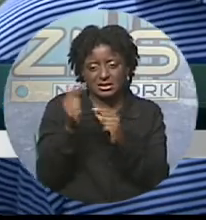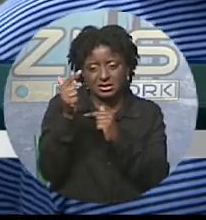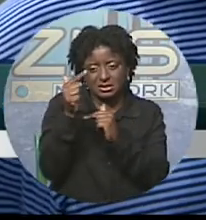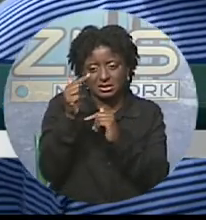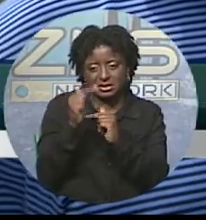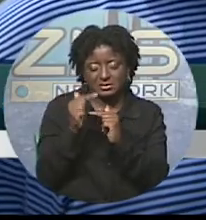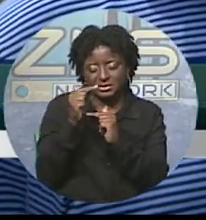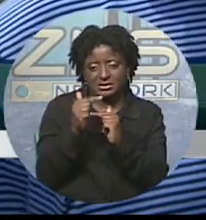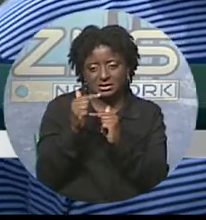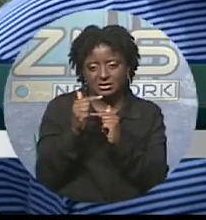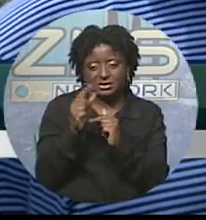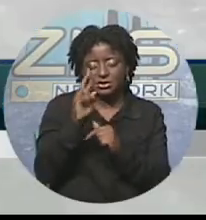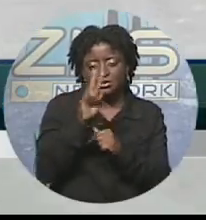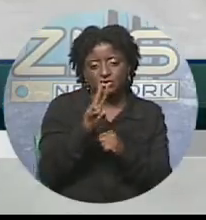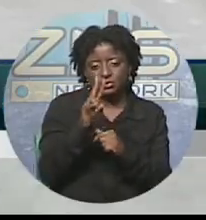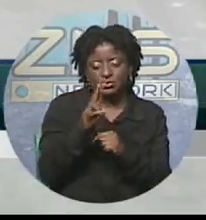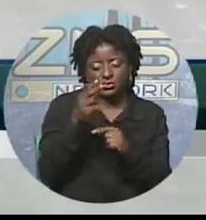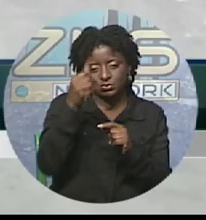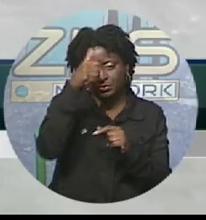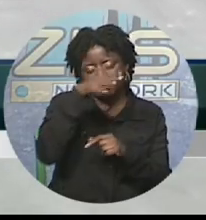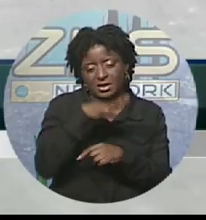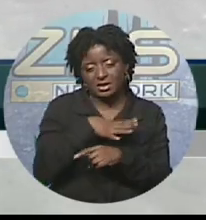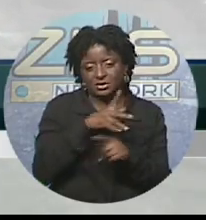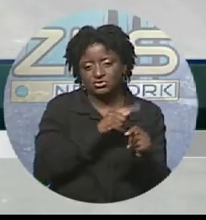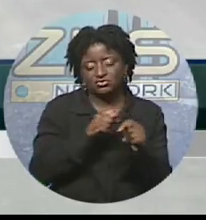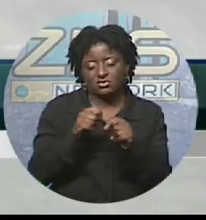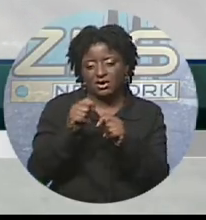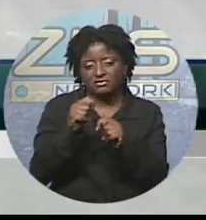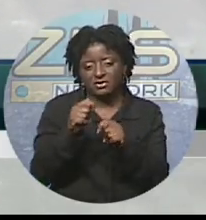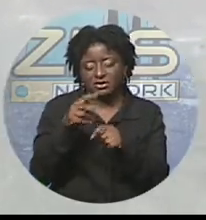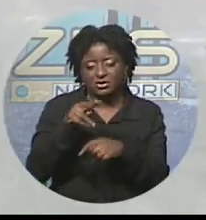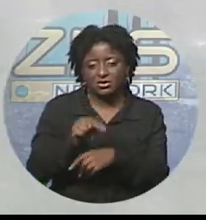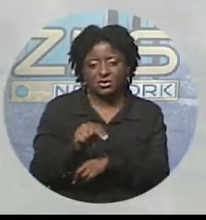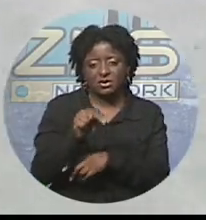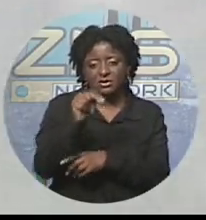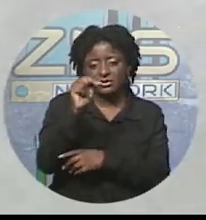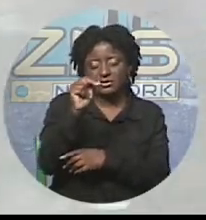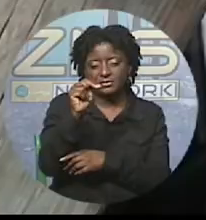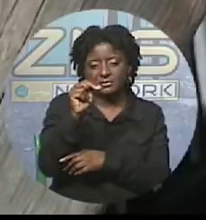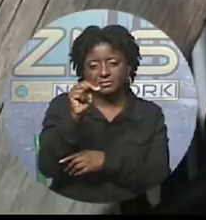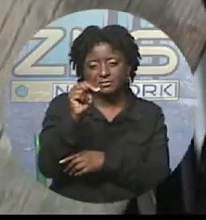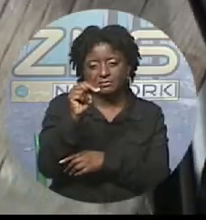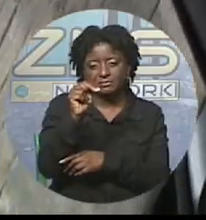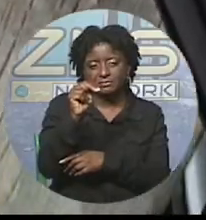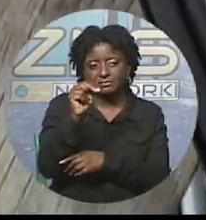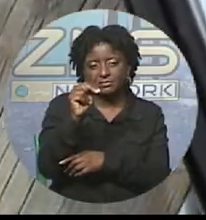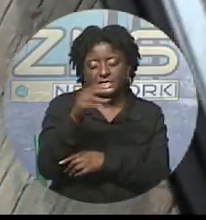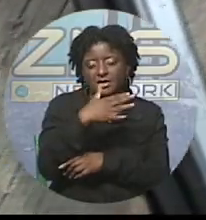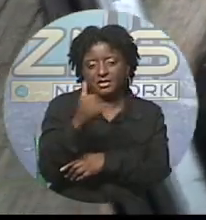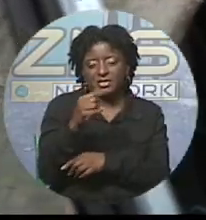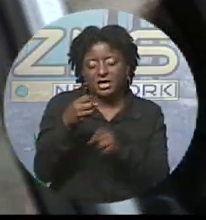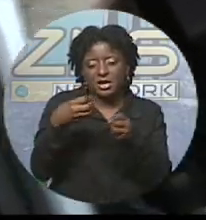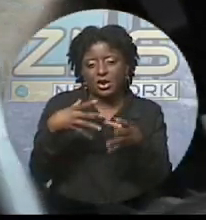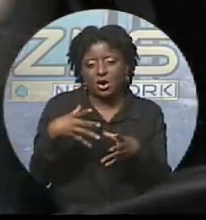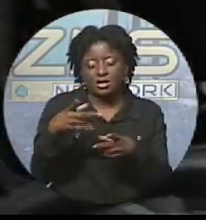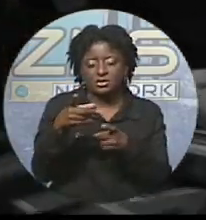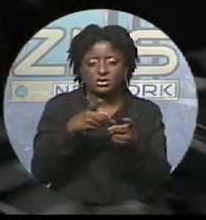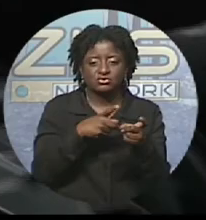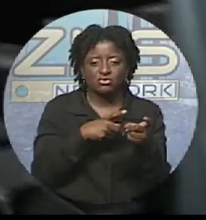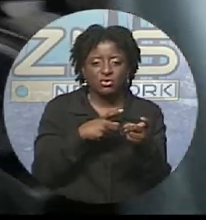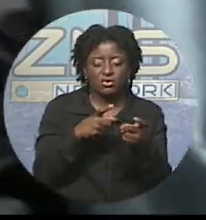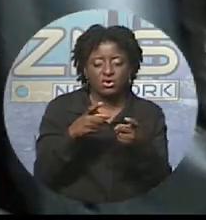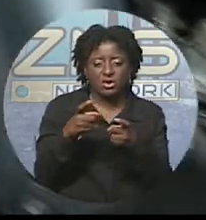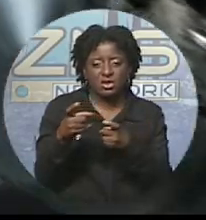share with you that two men were traveling in a northern direction and they would have lost control